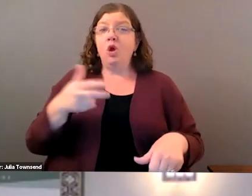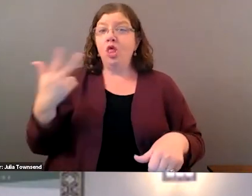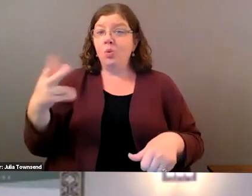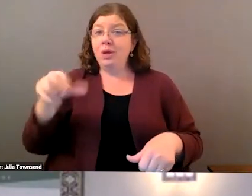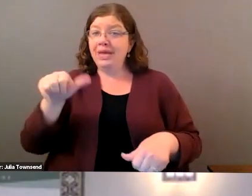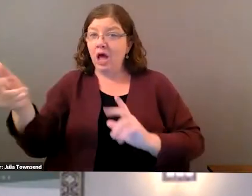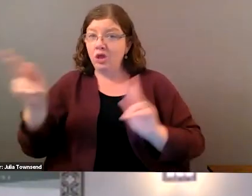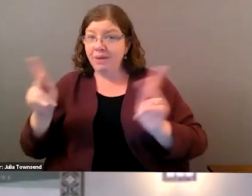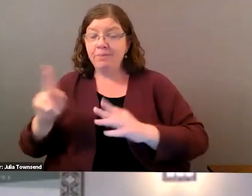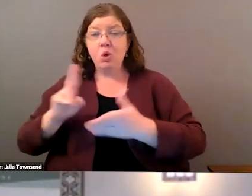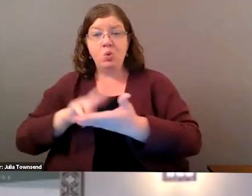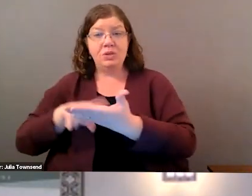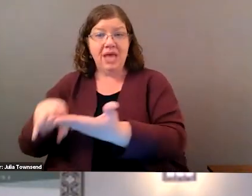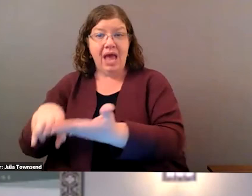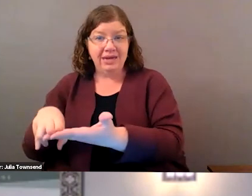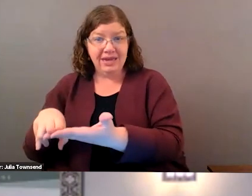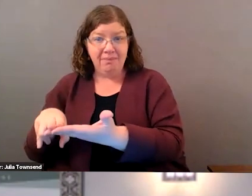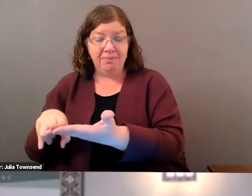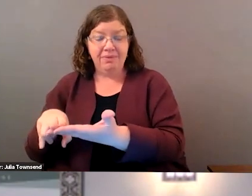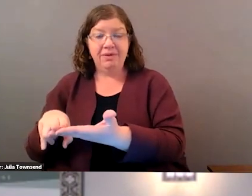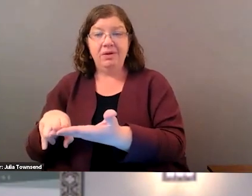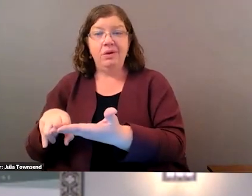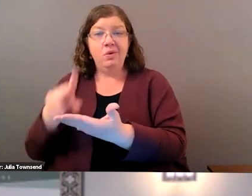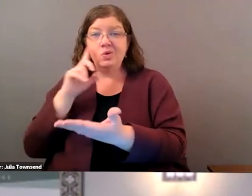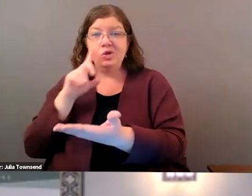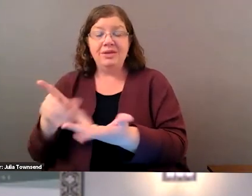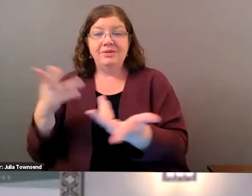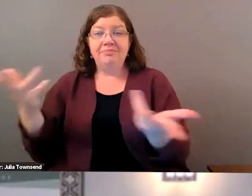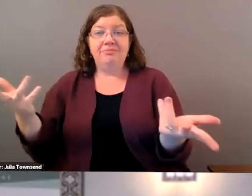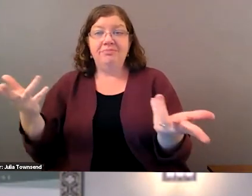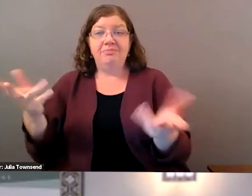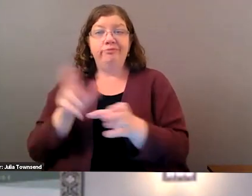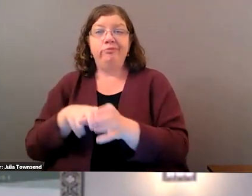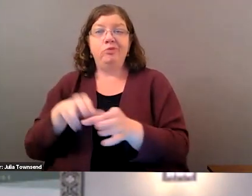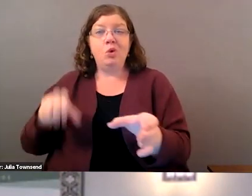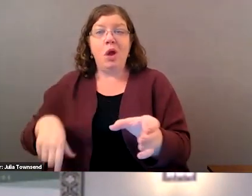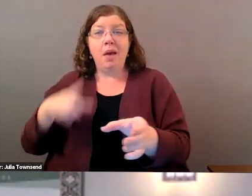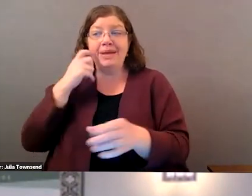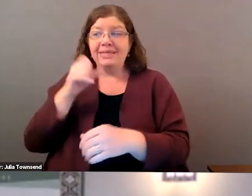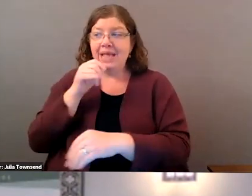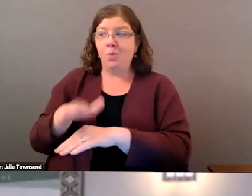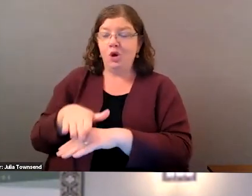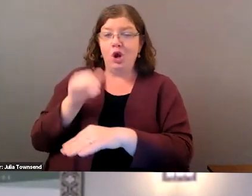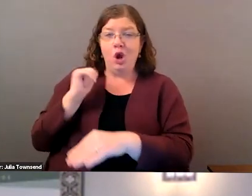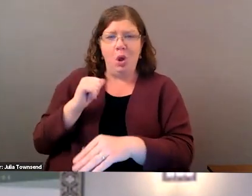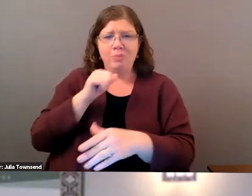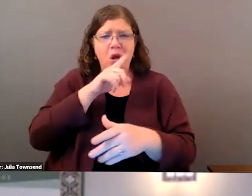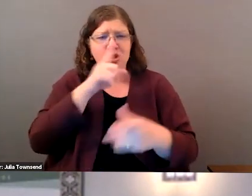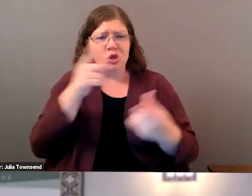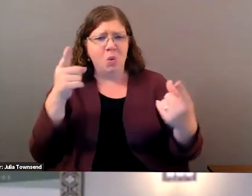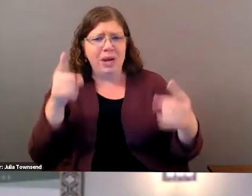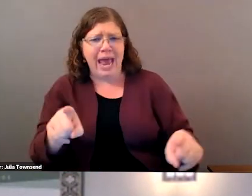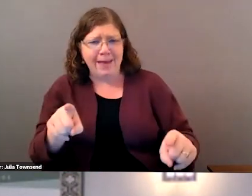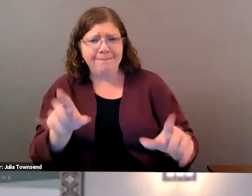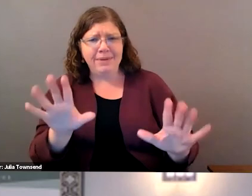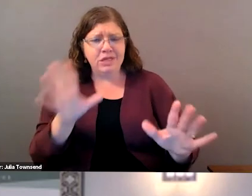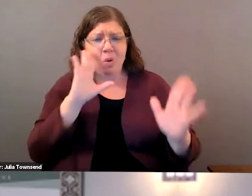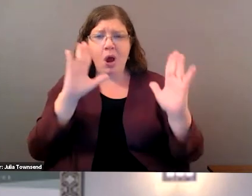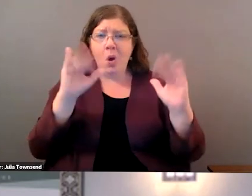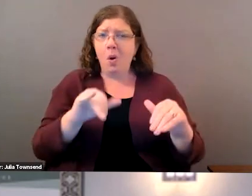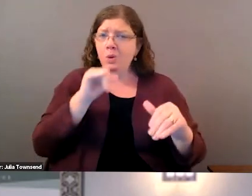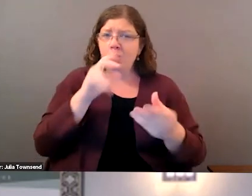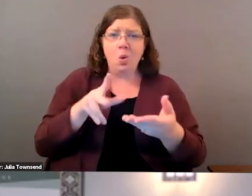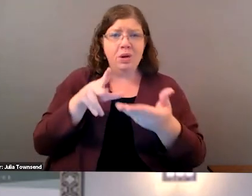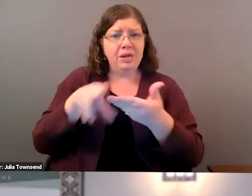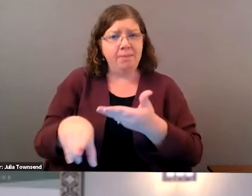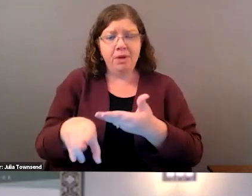that signed up that just went off because they weren't called. And so I'm not sure what happened, but I hope you don't cut me off. I'm